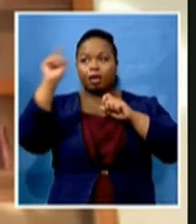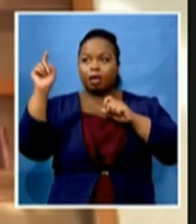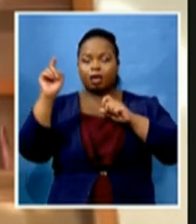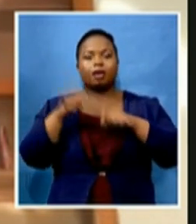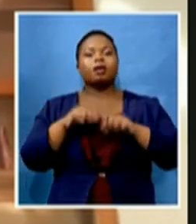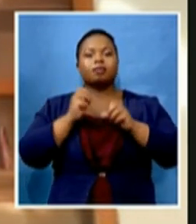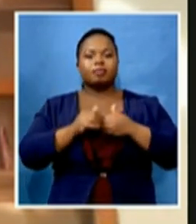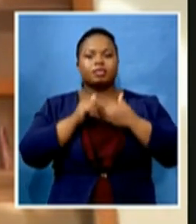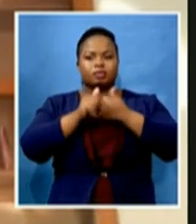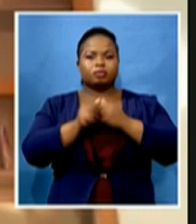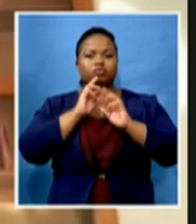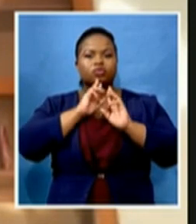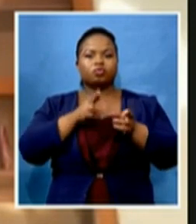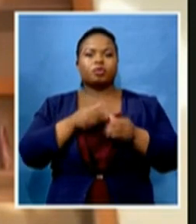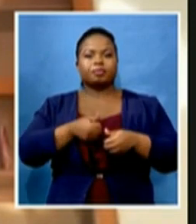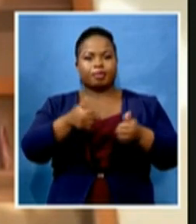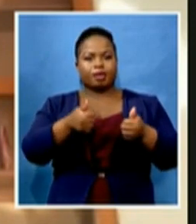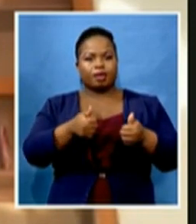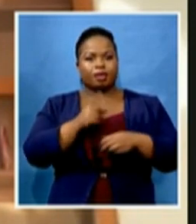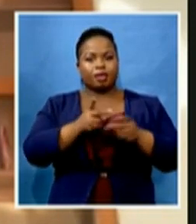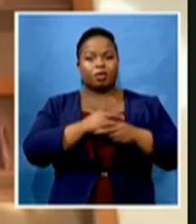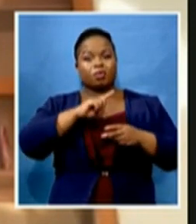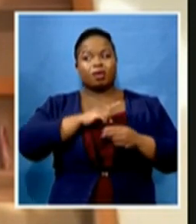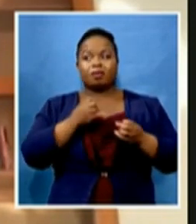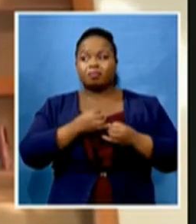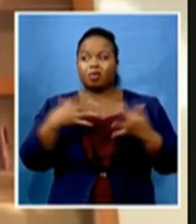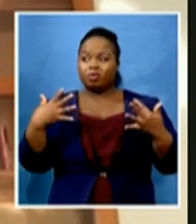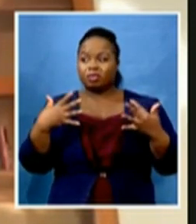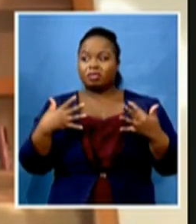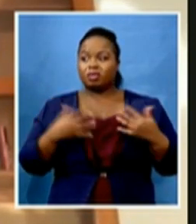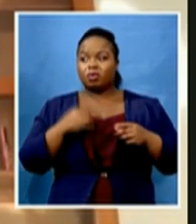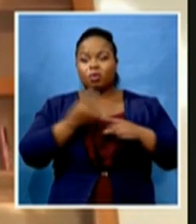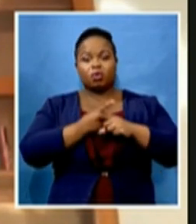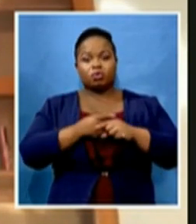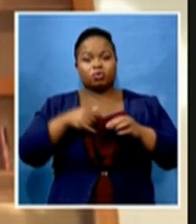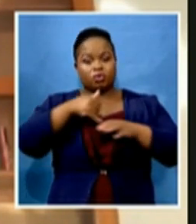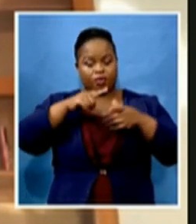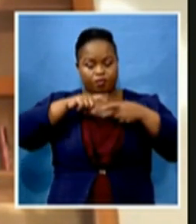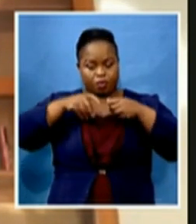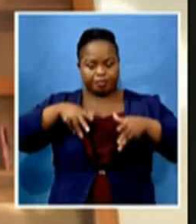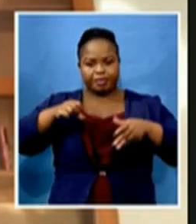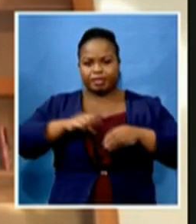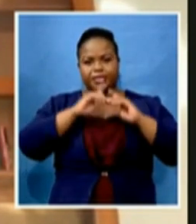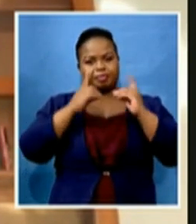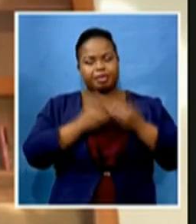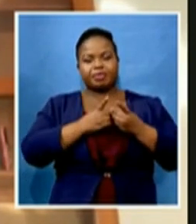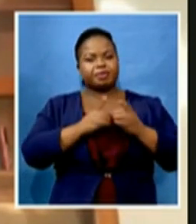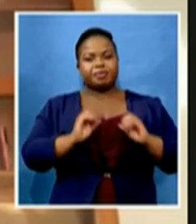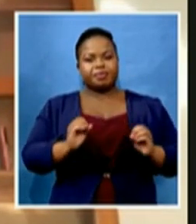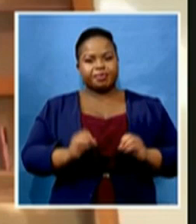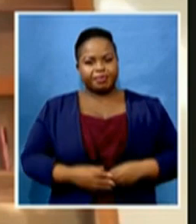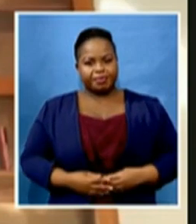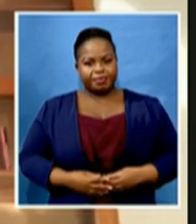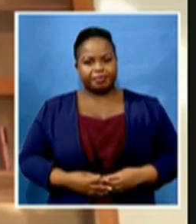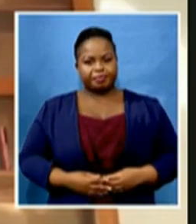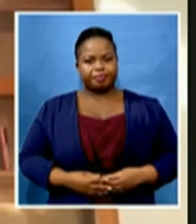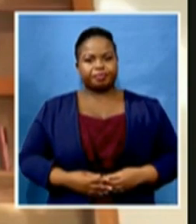is not original within the department. So the approach here is that we're going to take